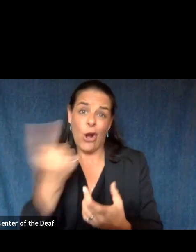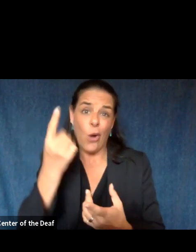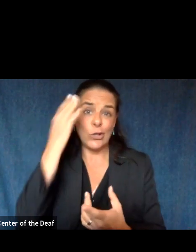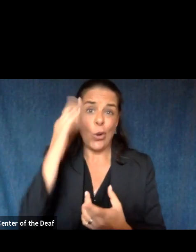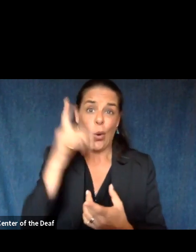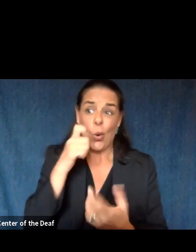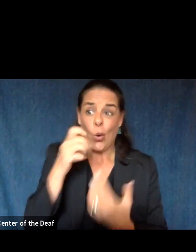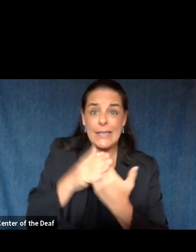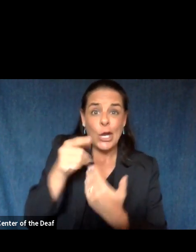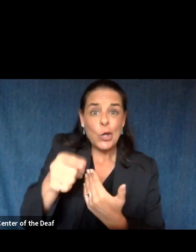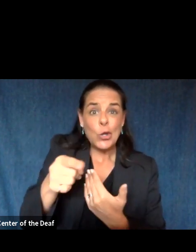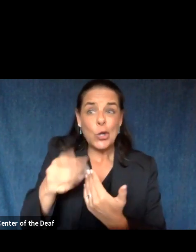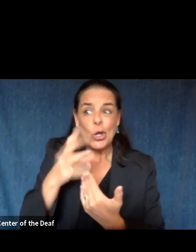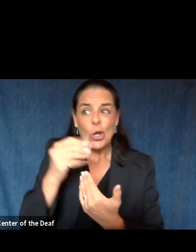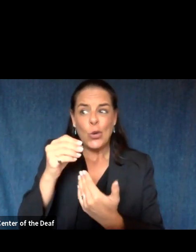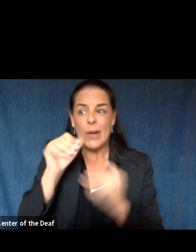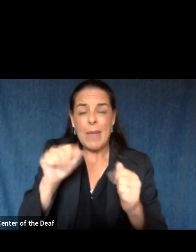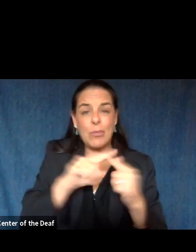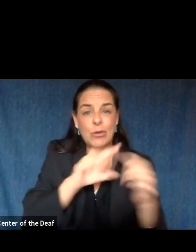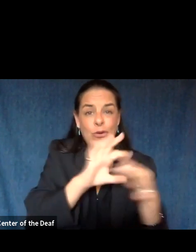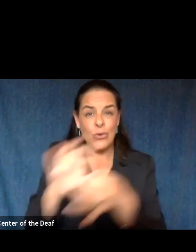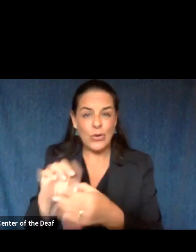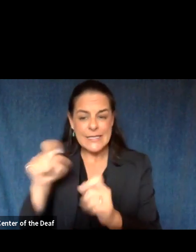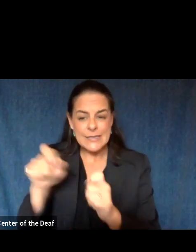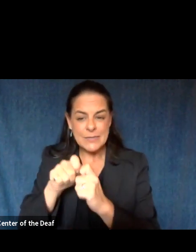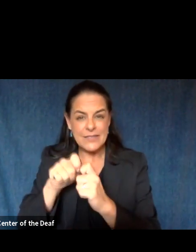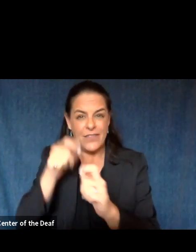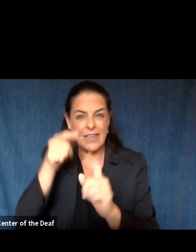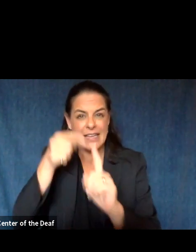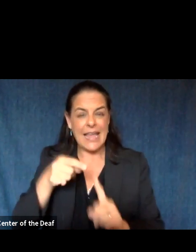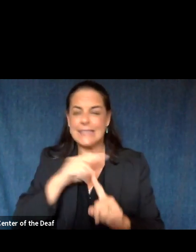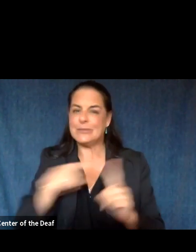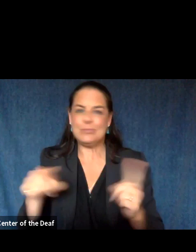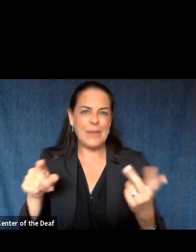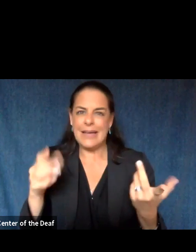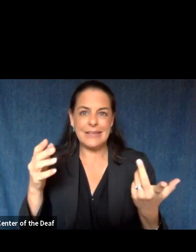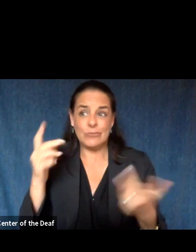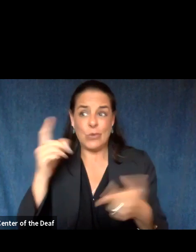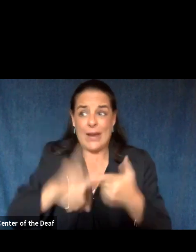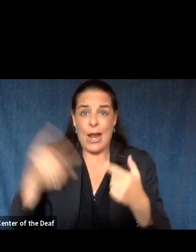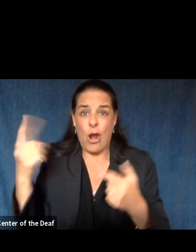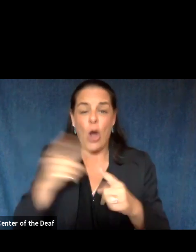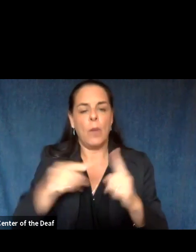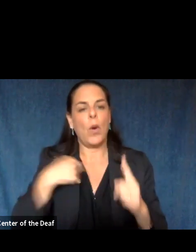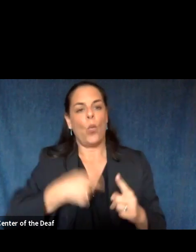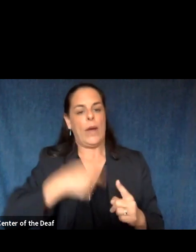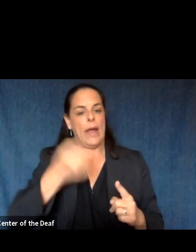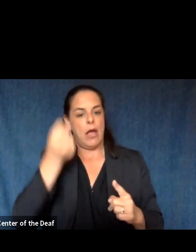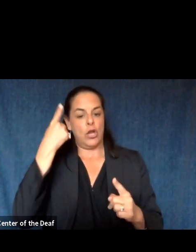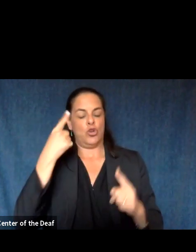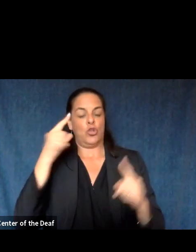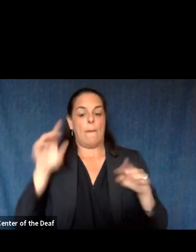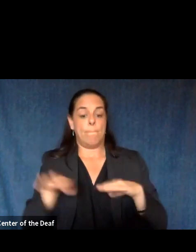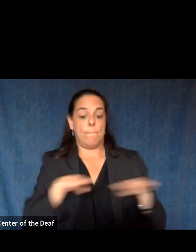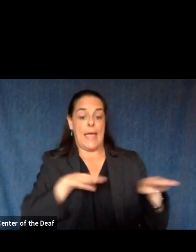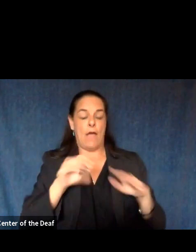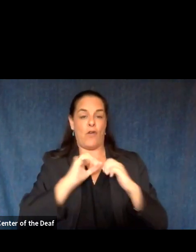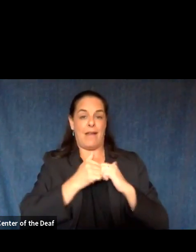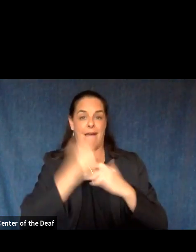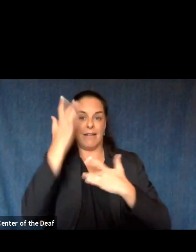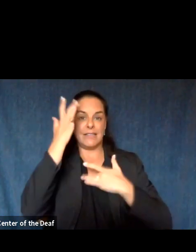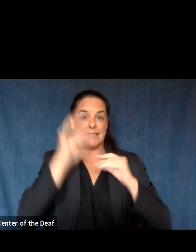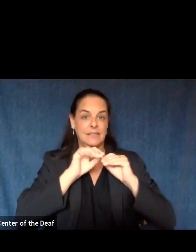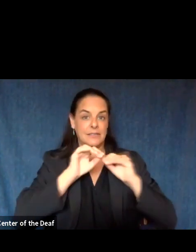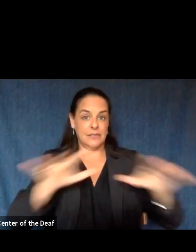to be able to tie specific cases. But we do understand behavior and disease transmission. And that's where these decisions are the